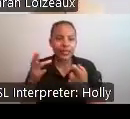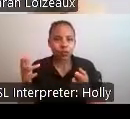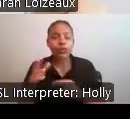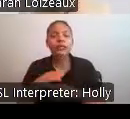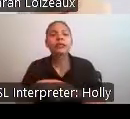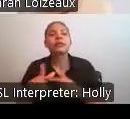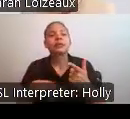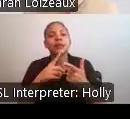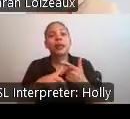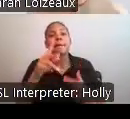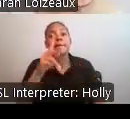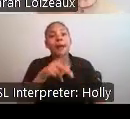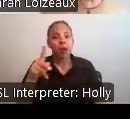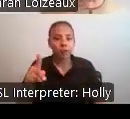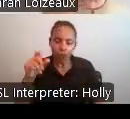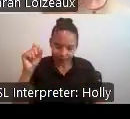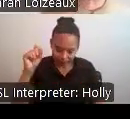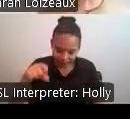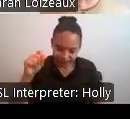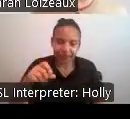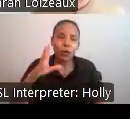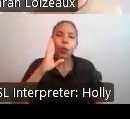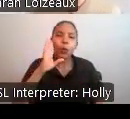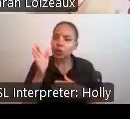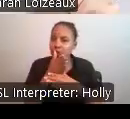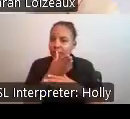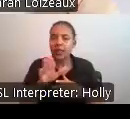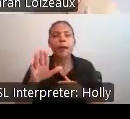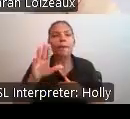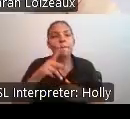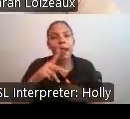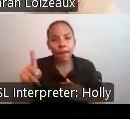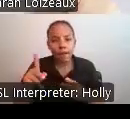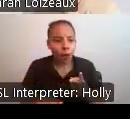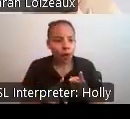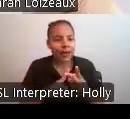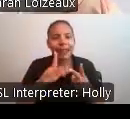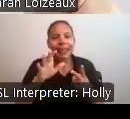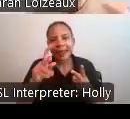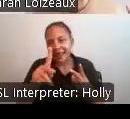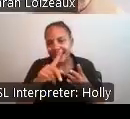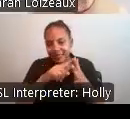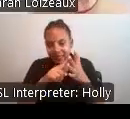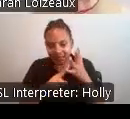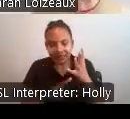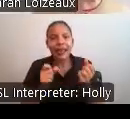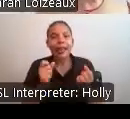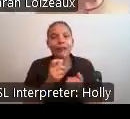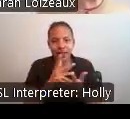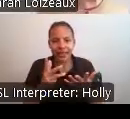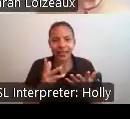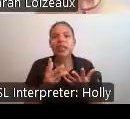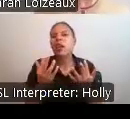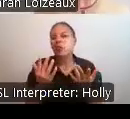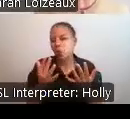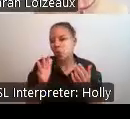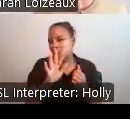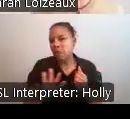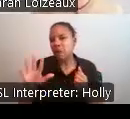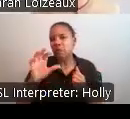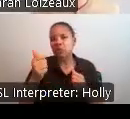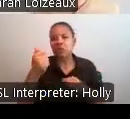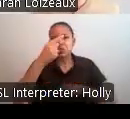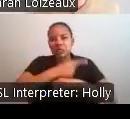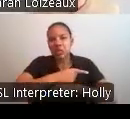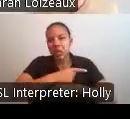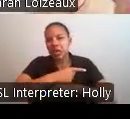links and resources and all of that stuff in the Lead Center website about 10 days from now, give or take. It'll